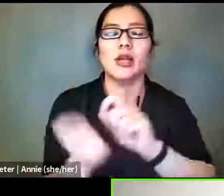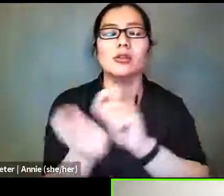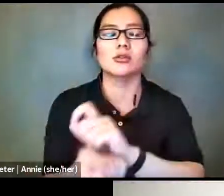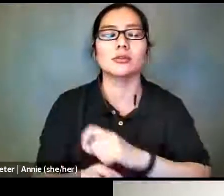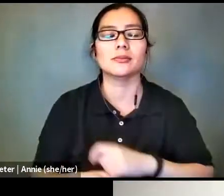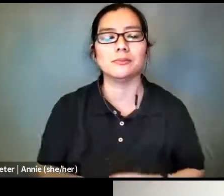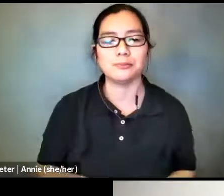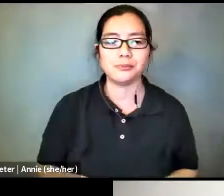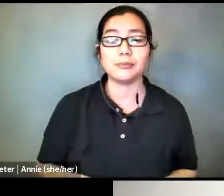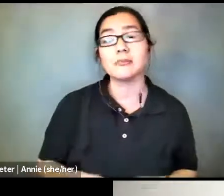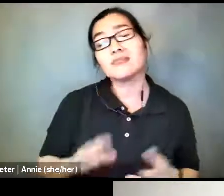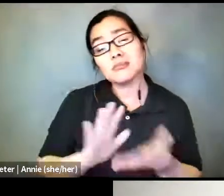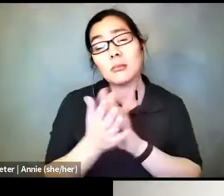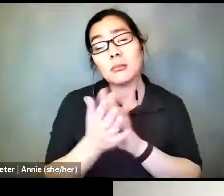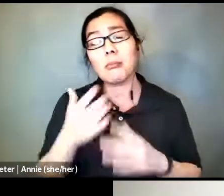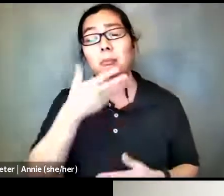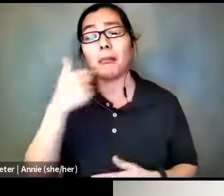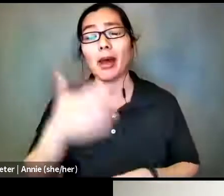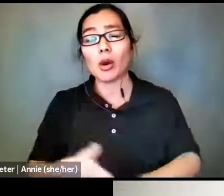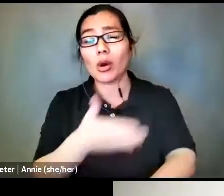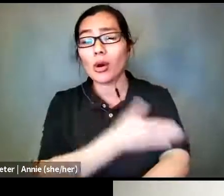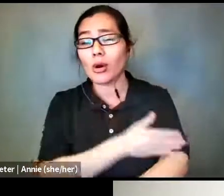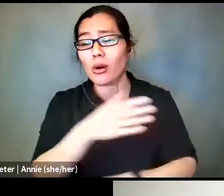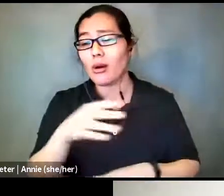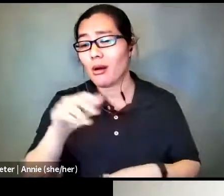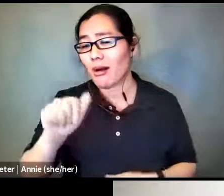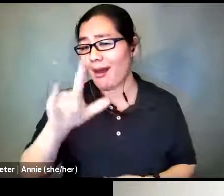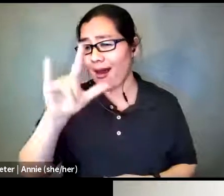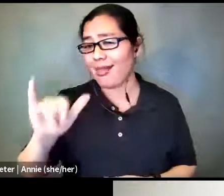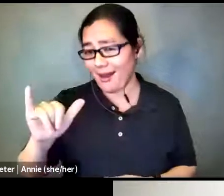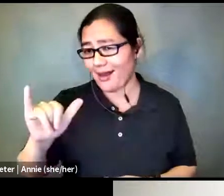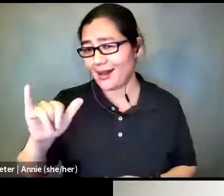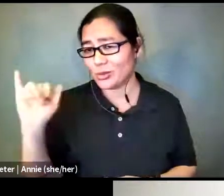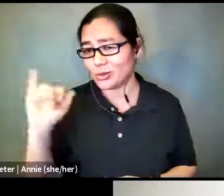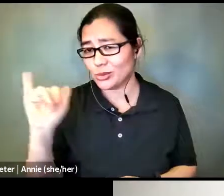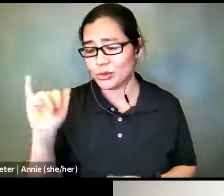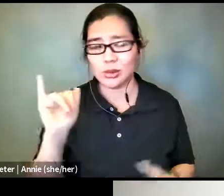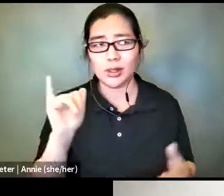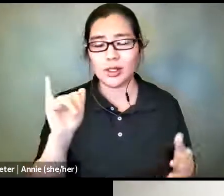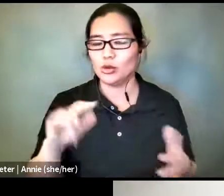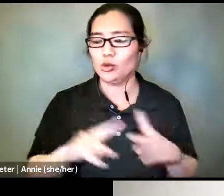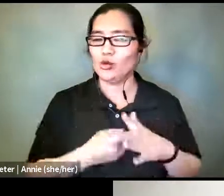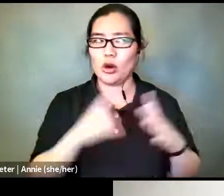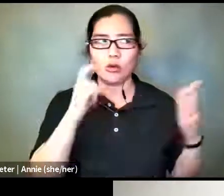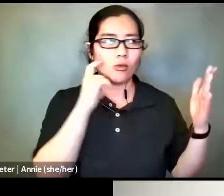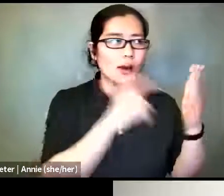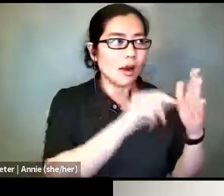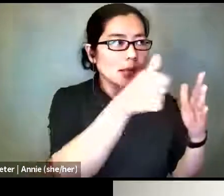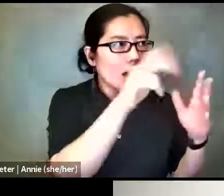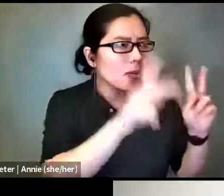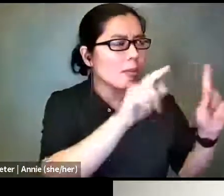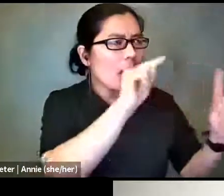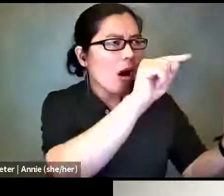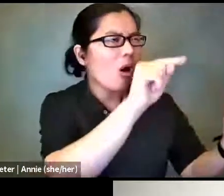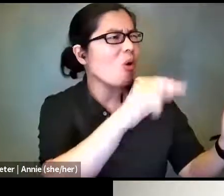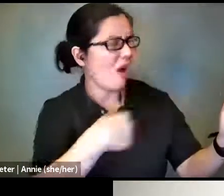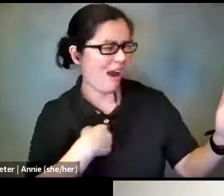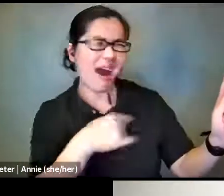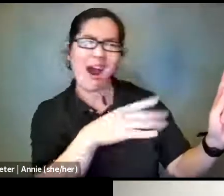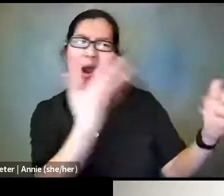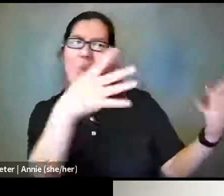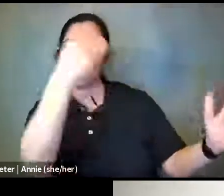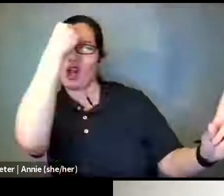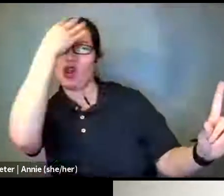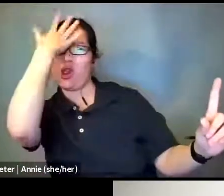You become a better ally, because now you're recognizing when other people are doing it as well. You can say, hey, you know, I did that too, and